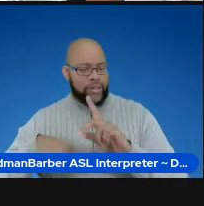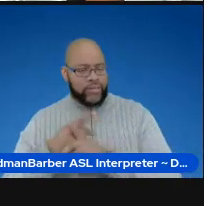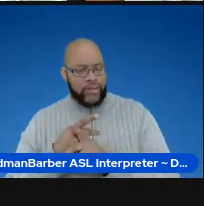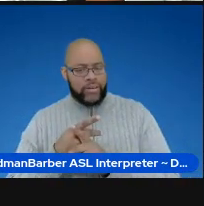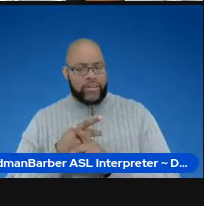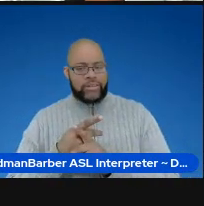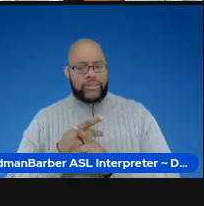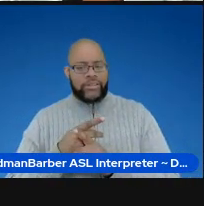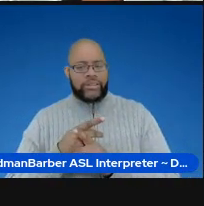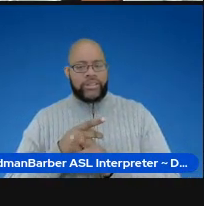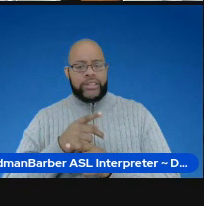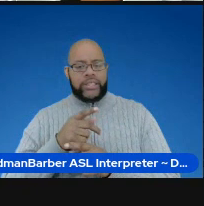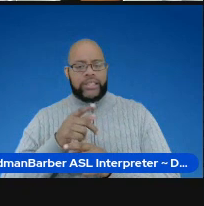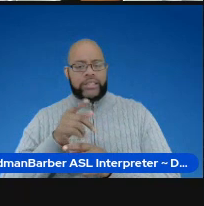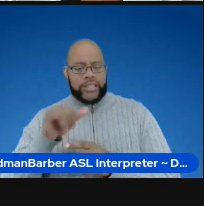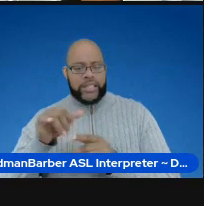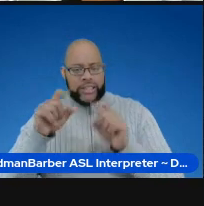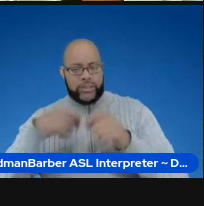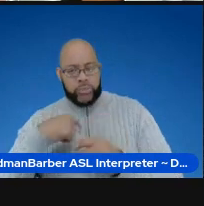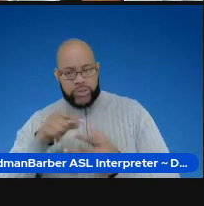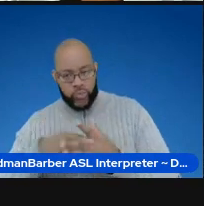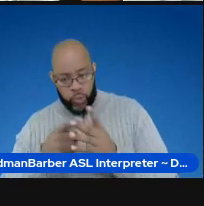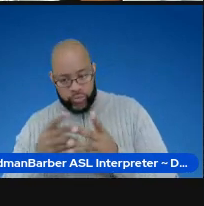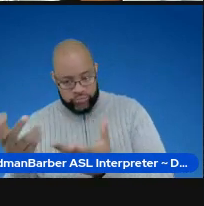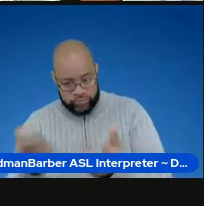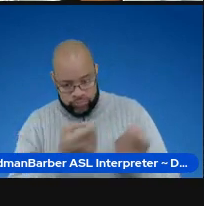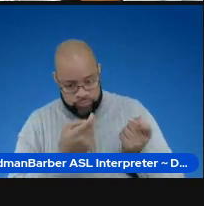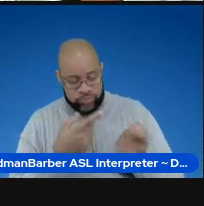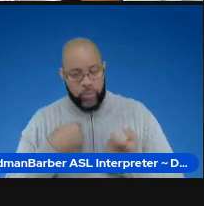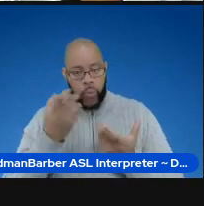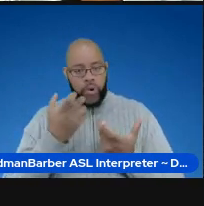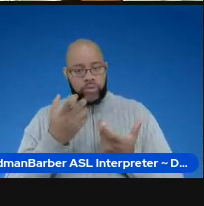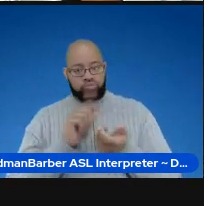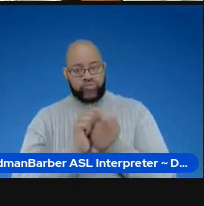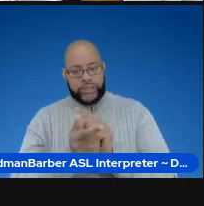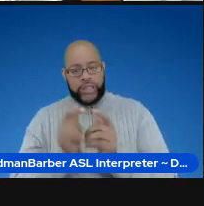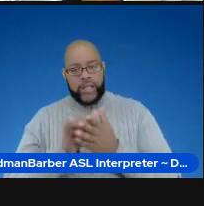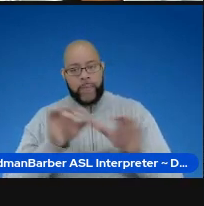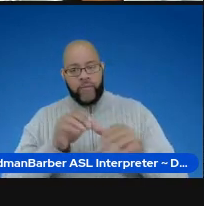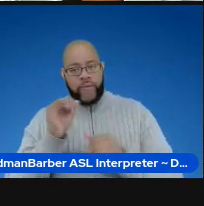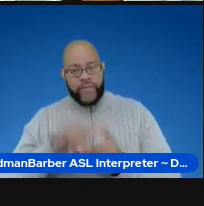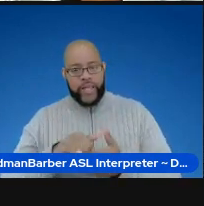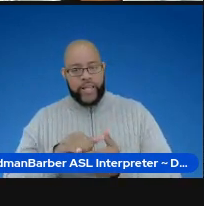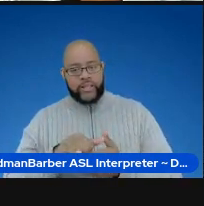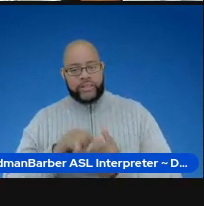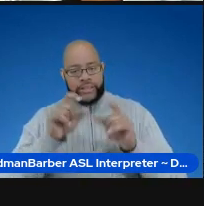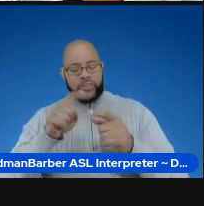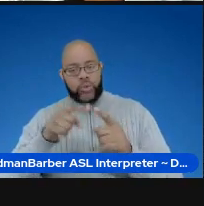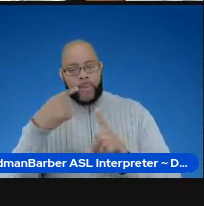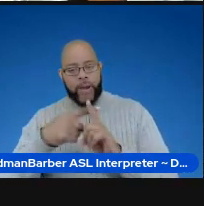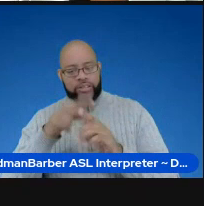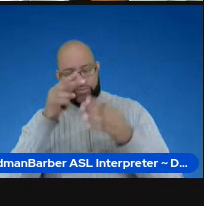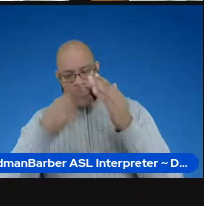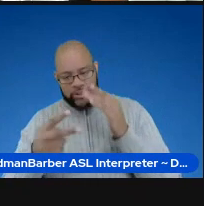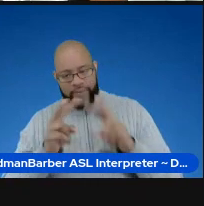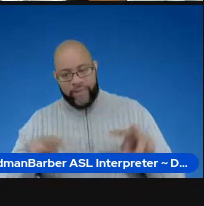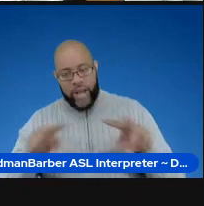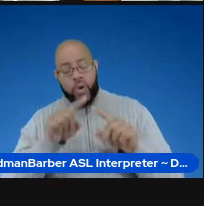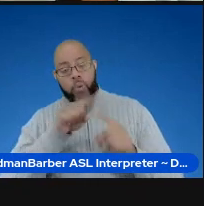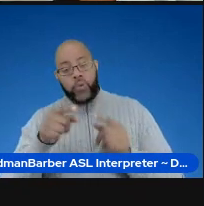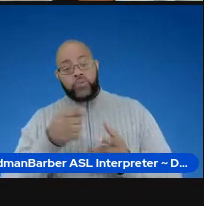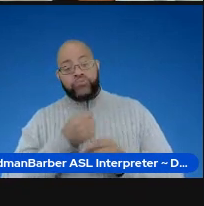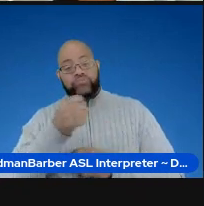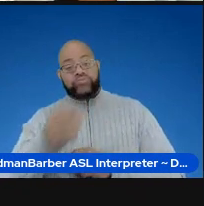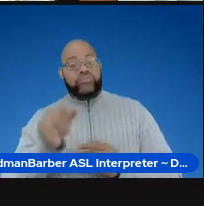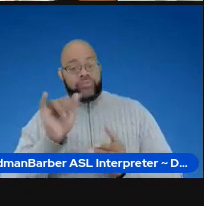that we sourced. And ideally, you want to translate the performance of these assays to a positive predictive value. So once you deploy